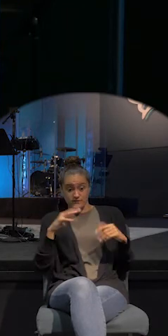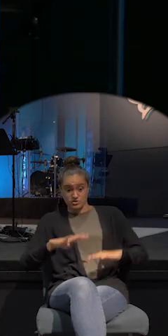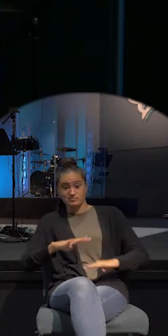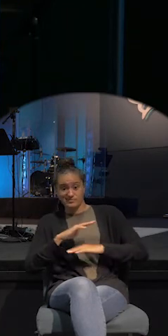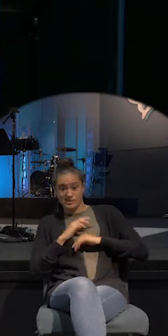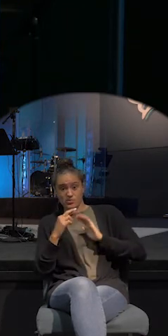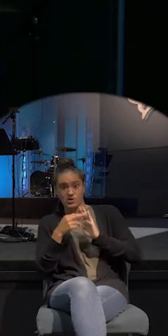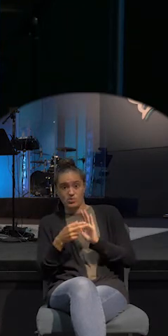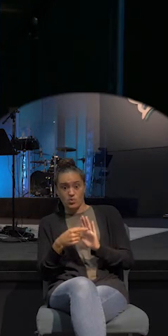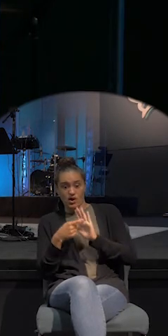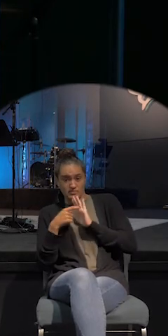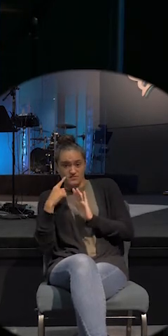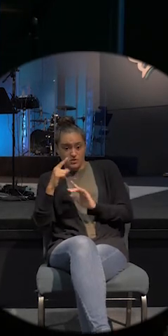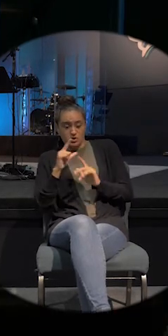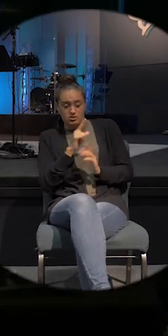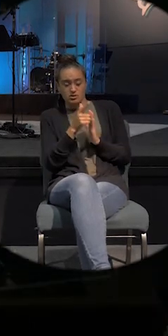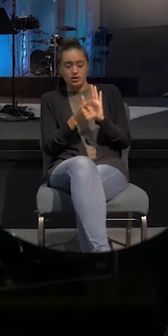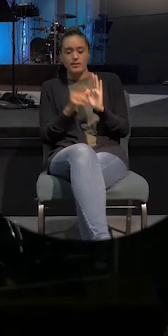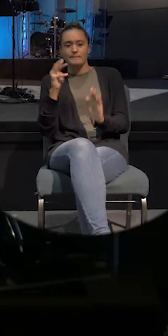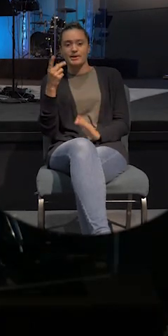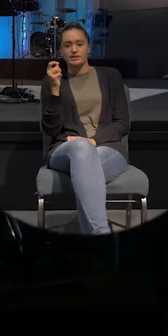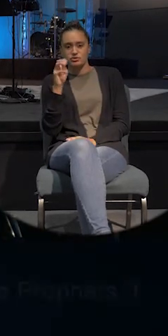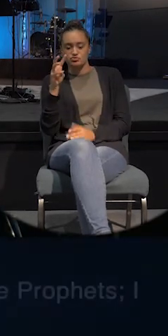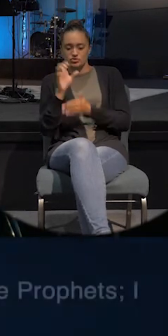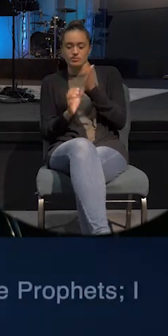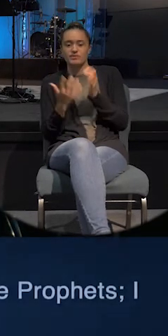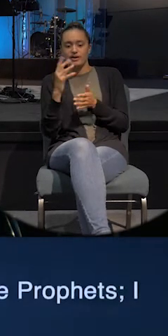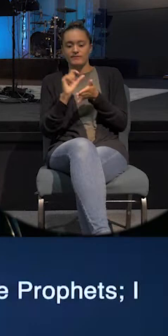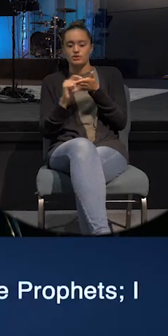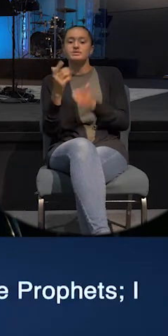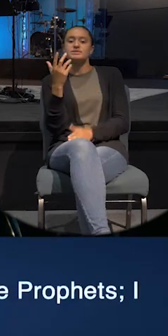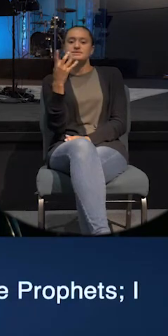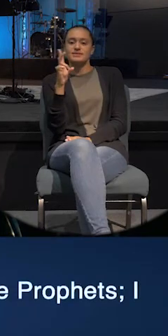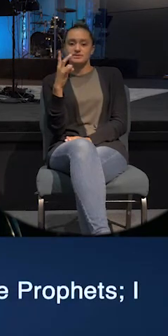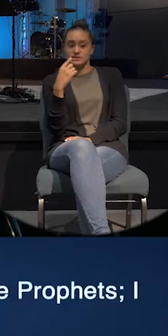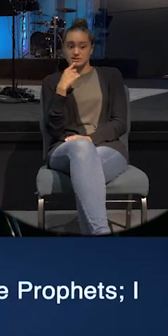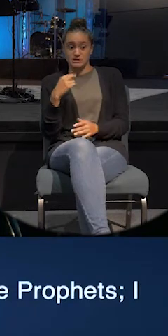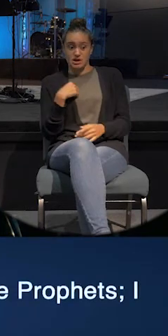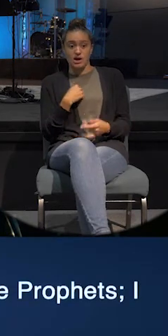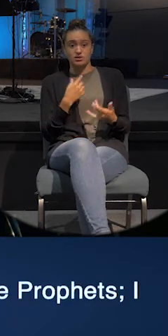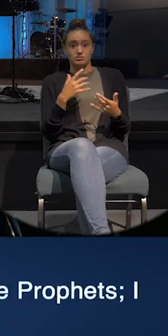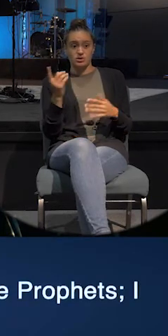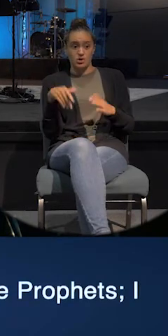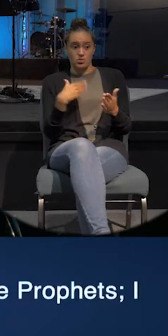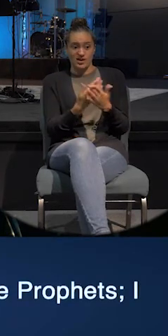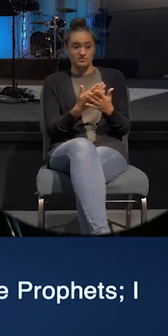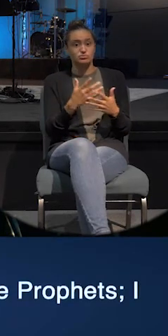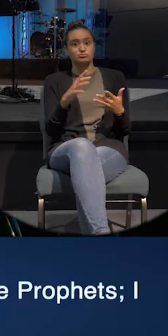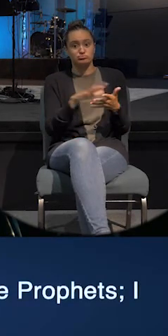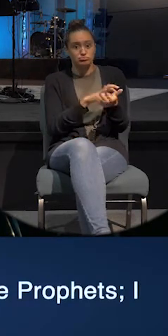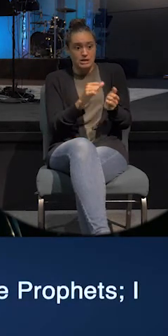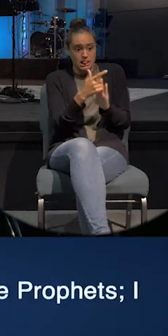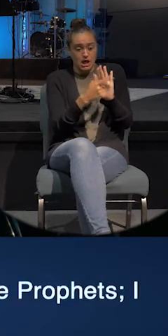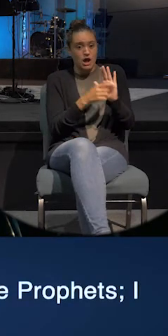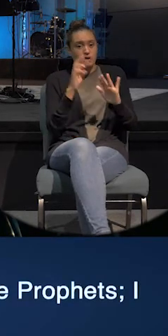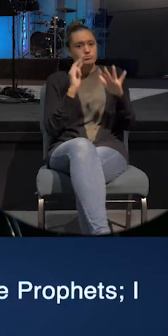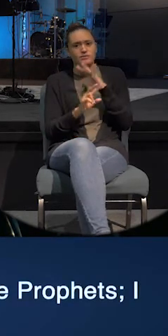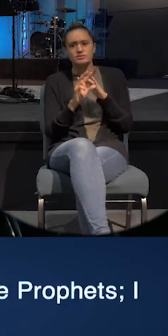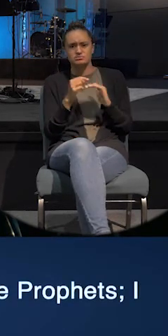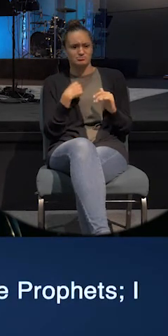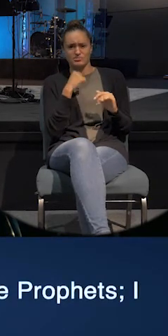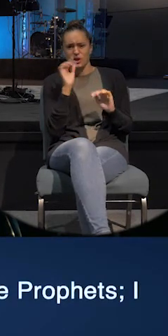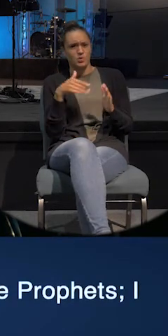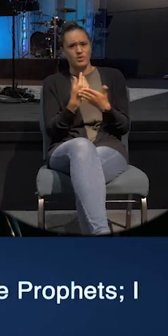law. In Matthew 5:17, it says, "Do not think I've come to abolish the law or prophets. I haven't come to abolish them, but to fulfill